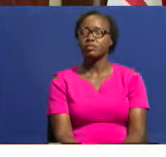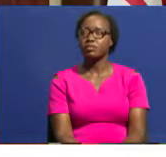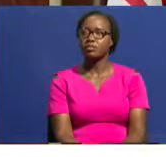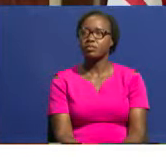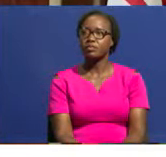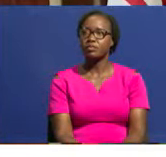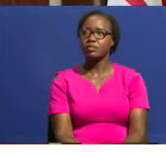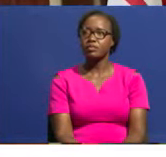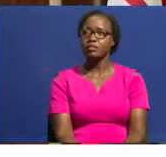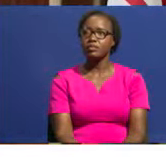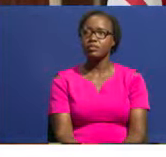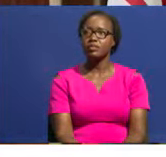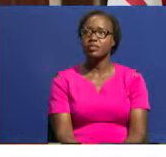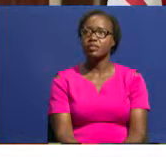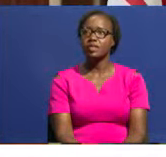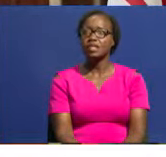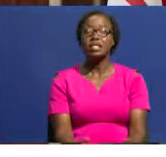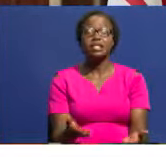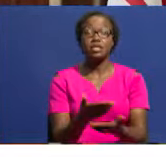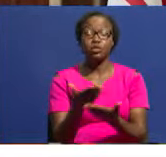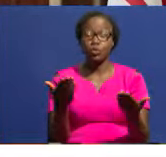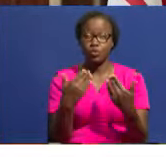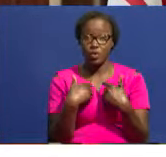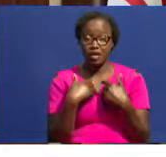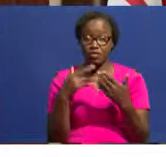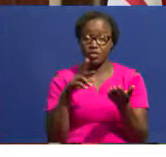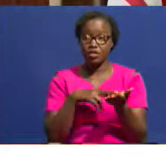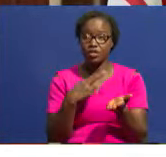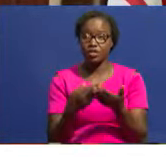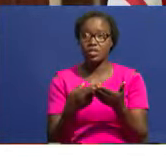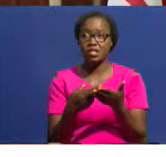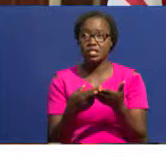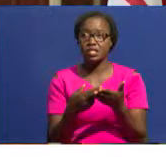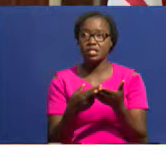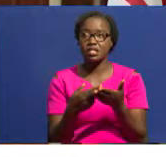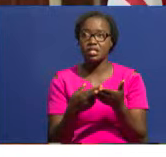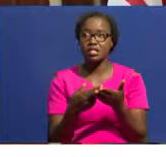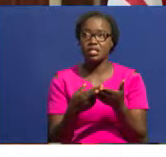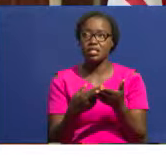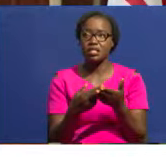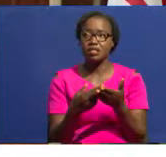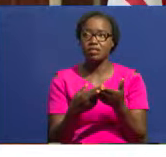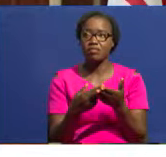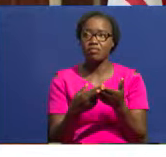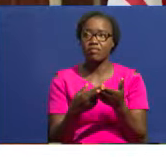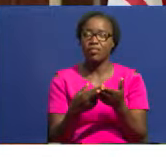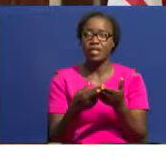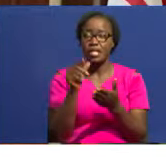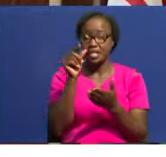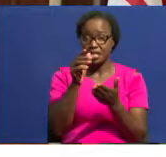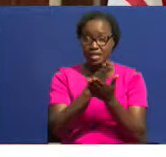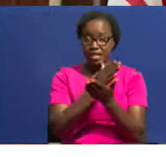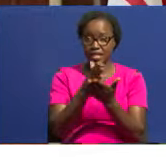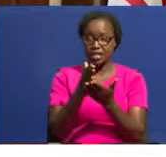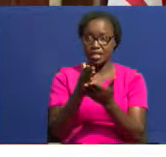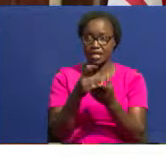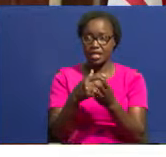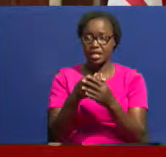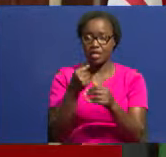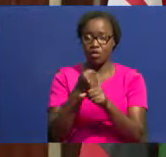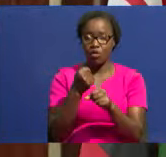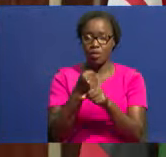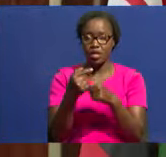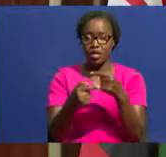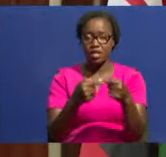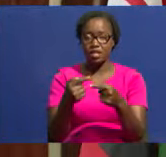So this is a ceiling that we have for resources, and each sector, therefore, is going to be operating in this